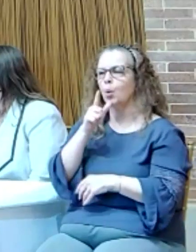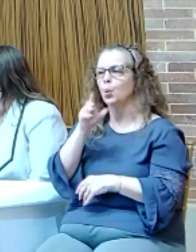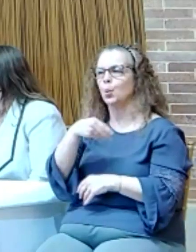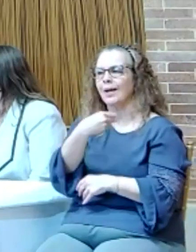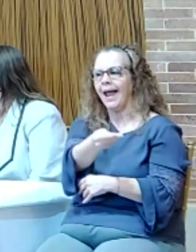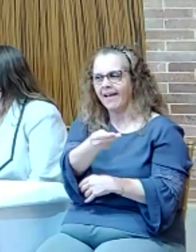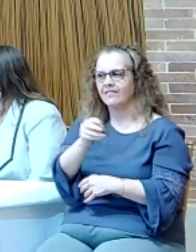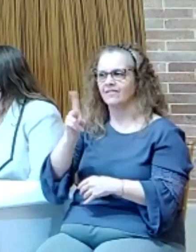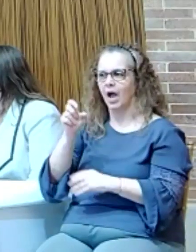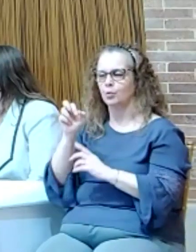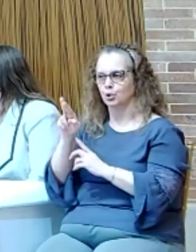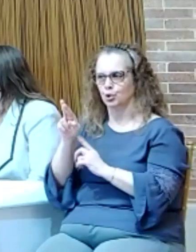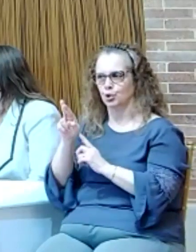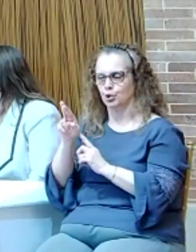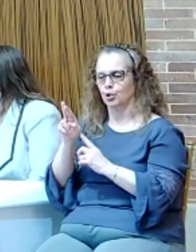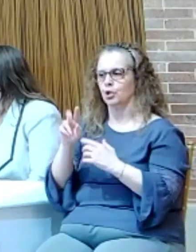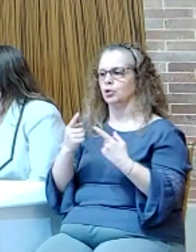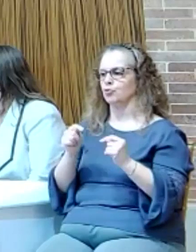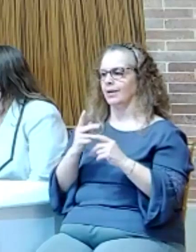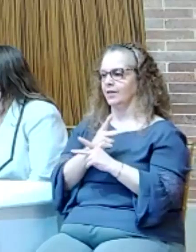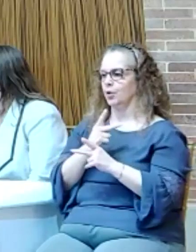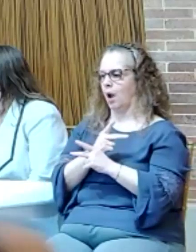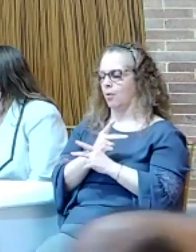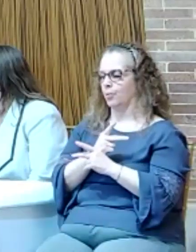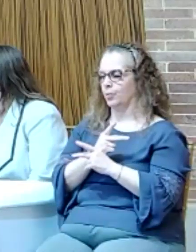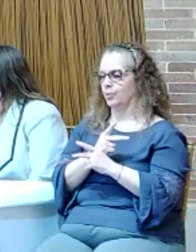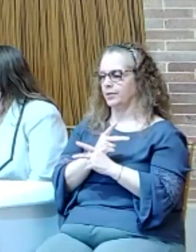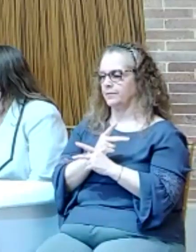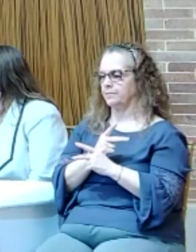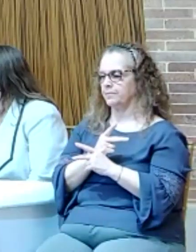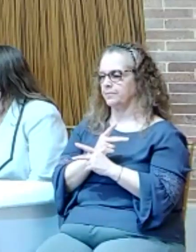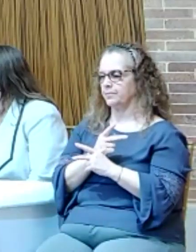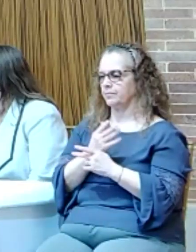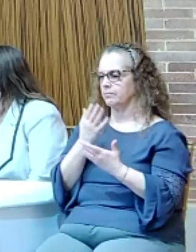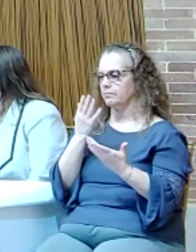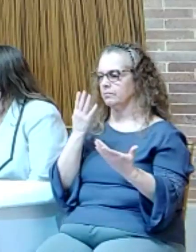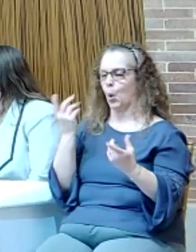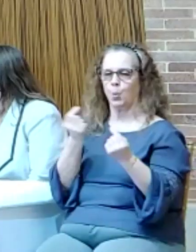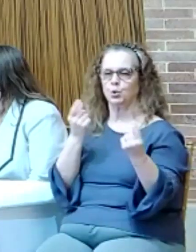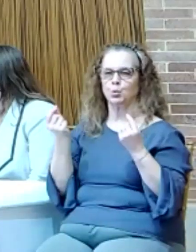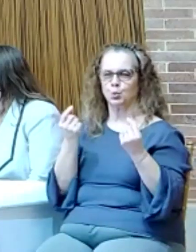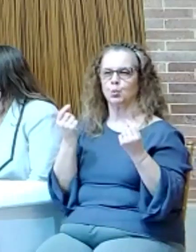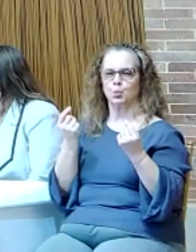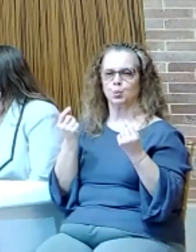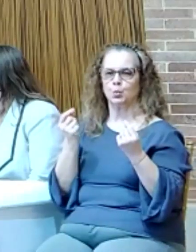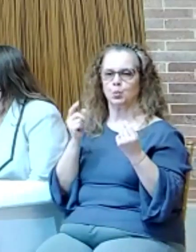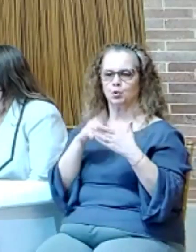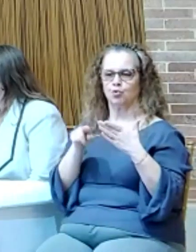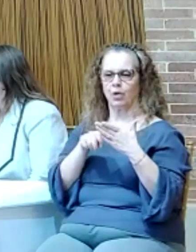that voucher and trying to figure out what could be a possible corrective action would be the way to